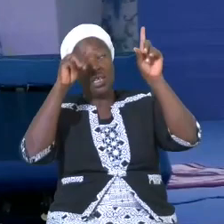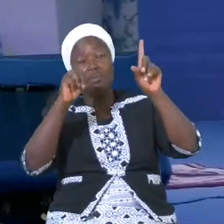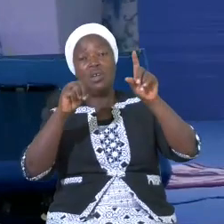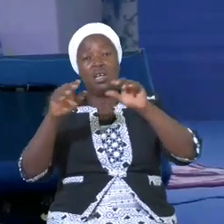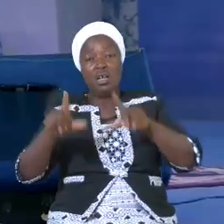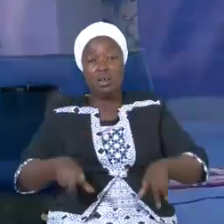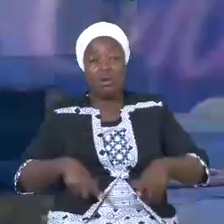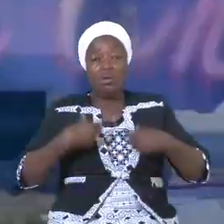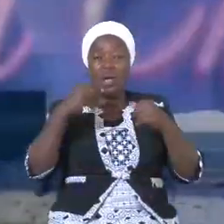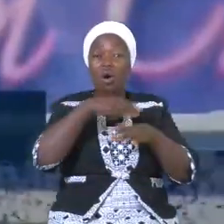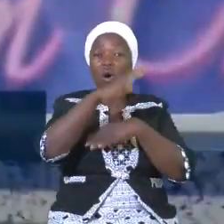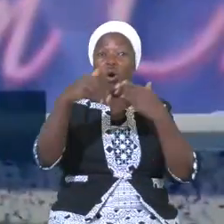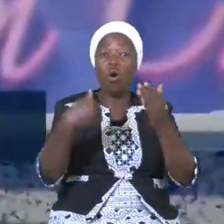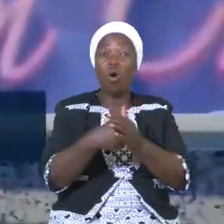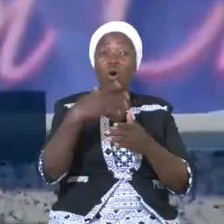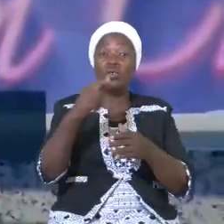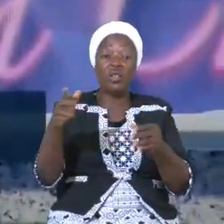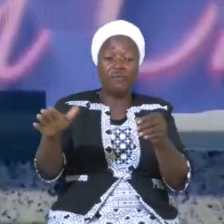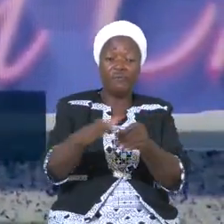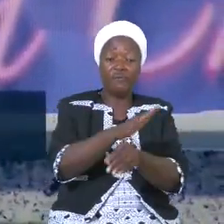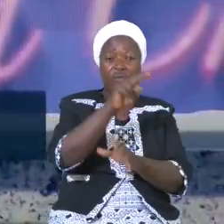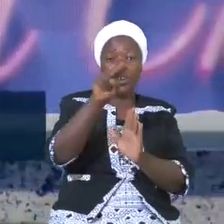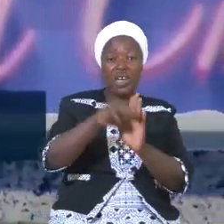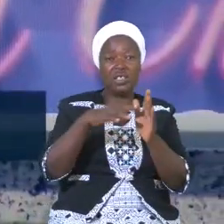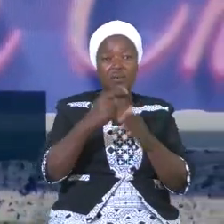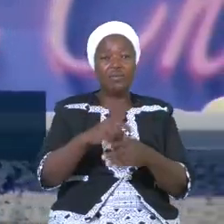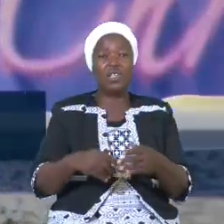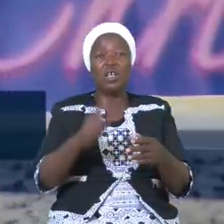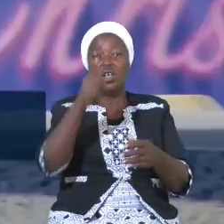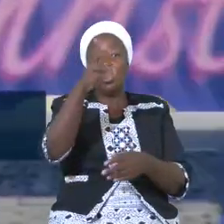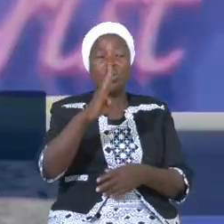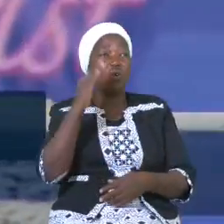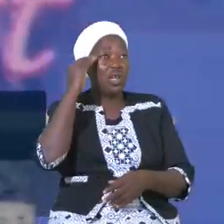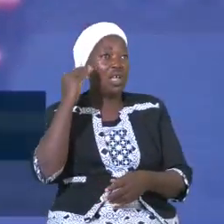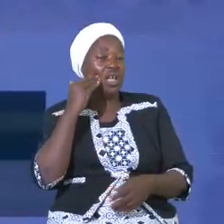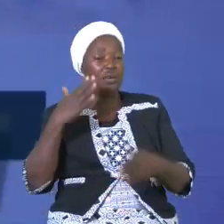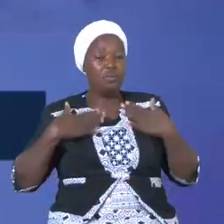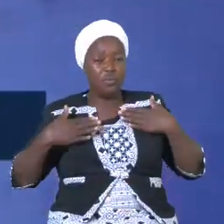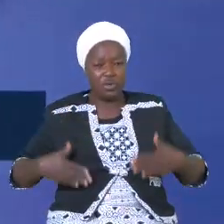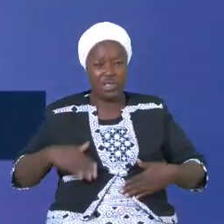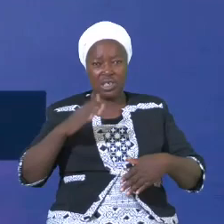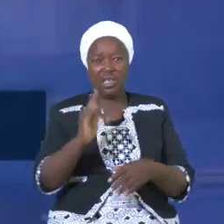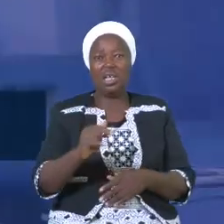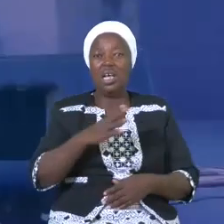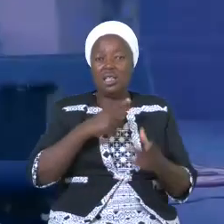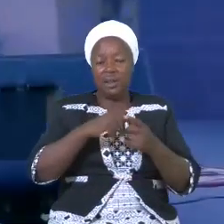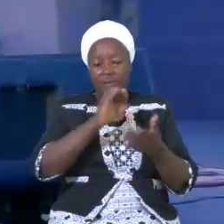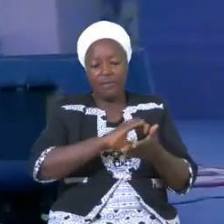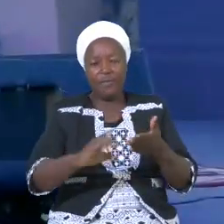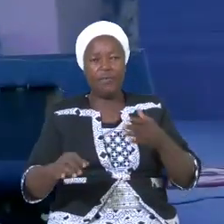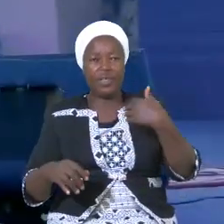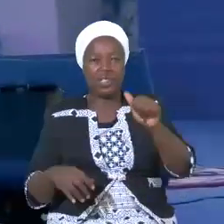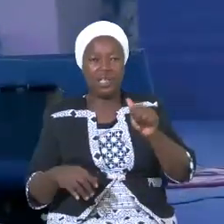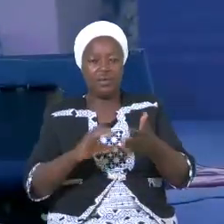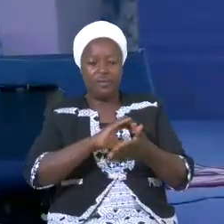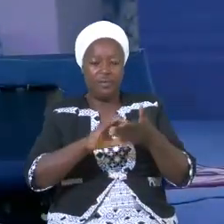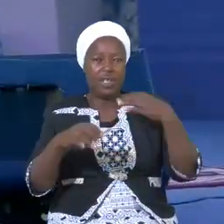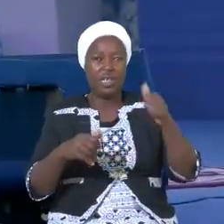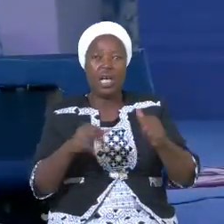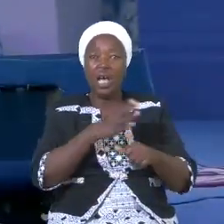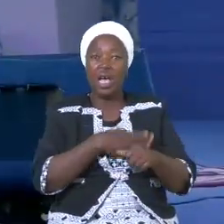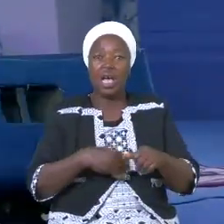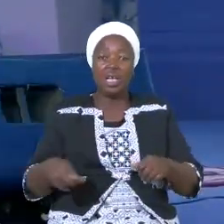the fullness of the godhead bodily and then it says in verse 10 in verse 10 and ye are